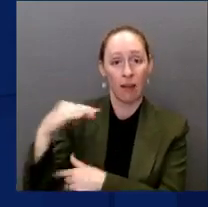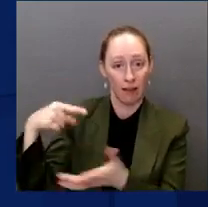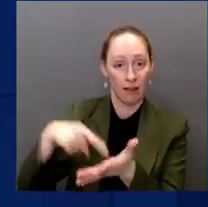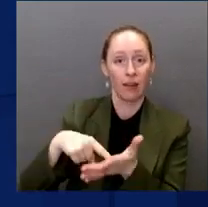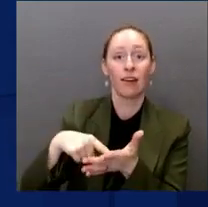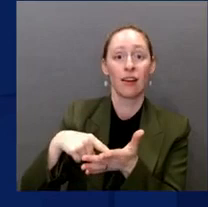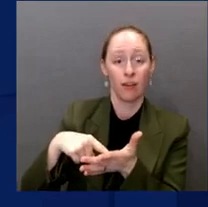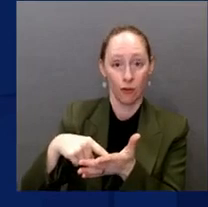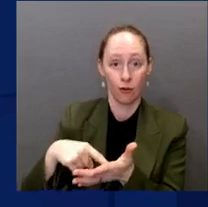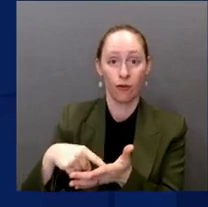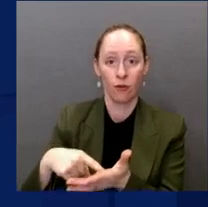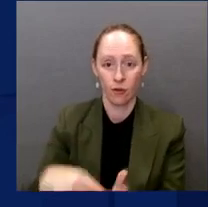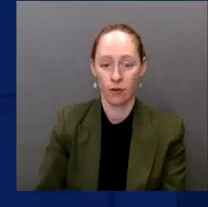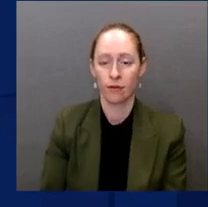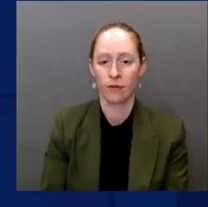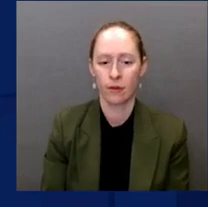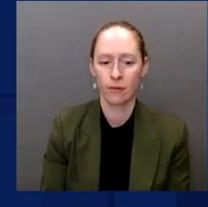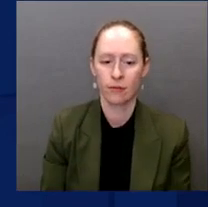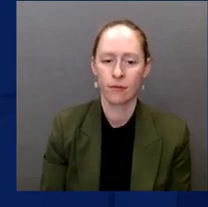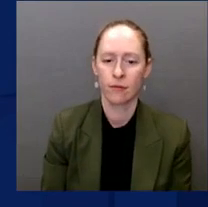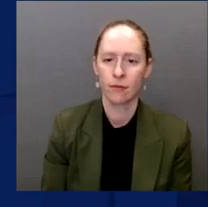The gentlewoman from Connecticut, I see.